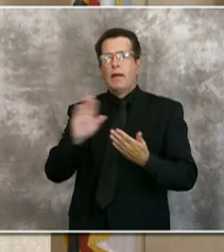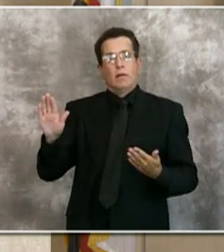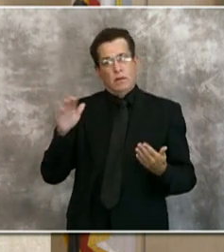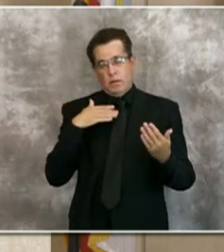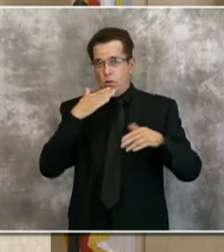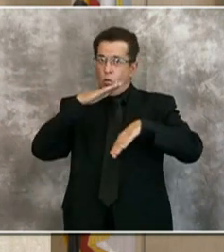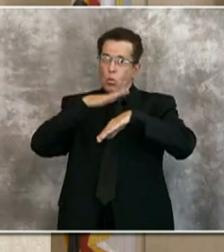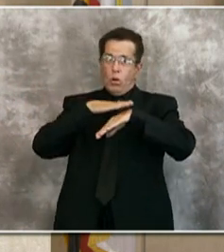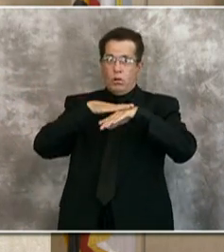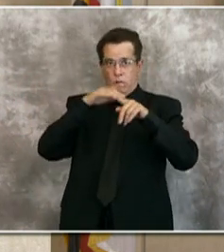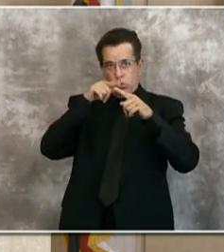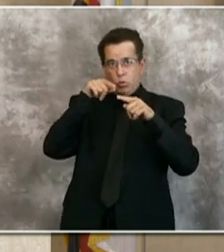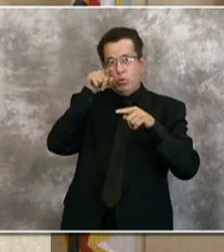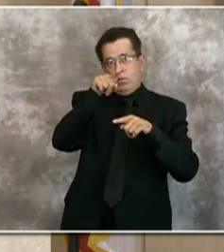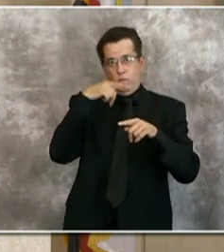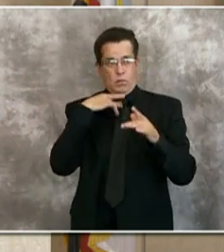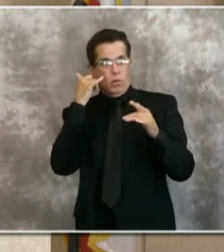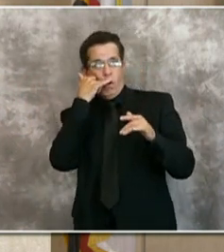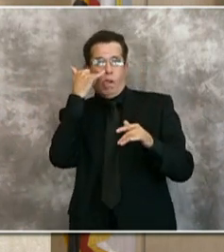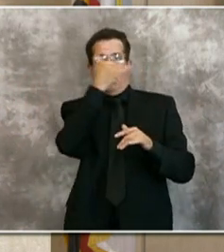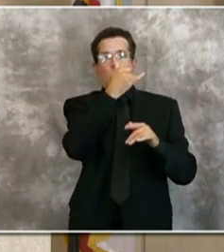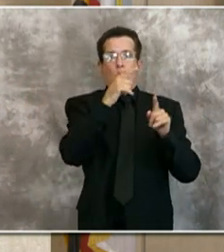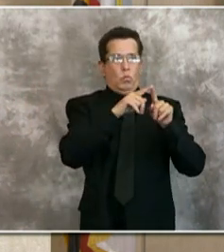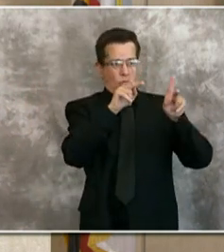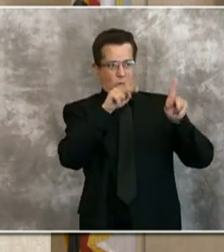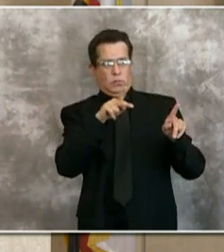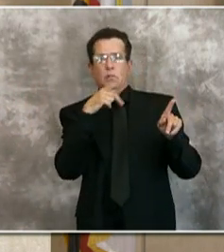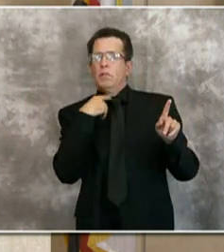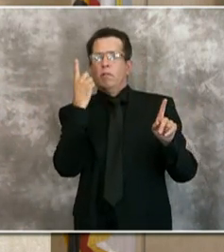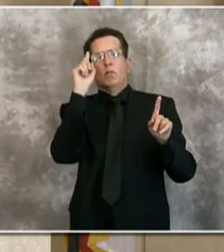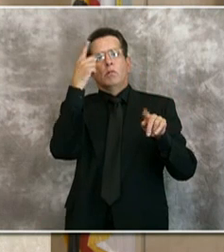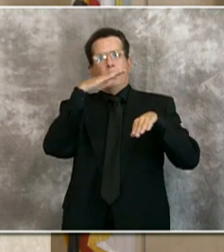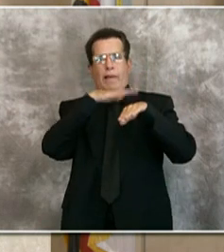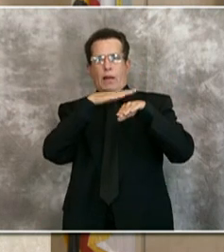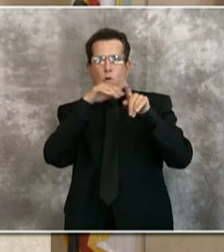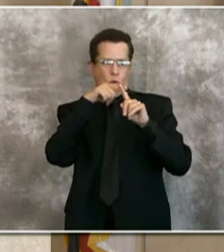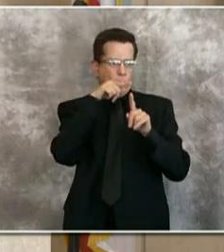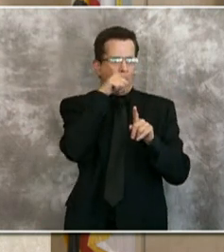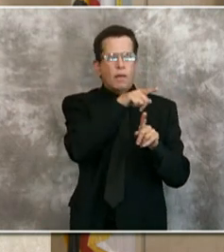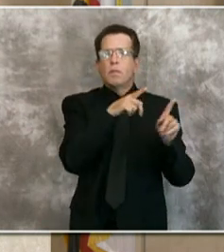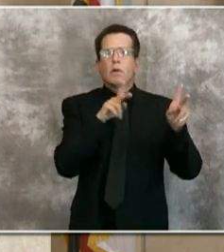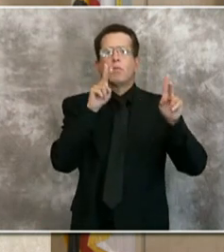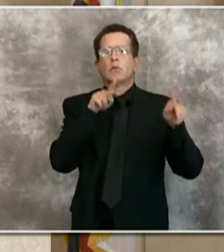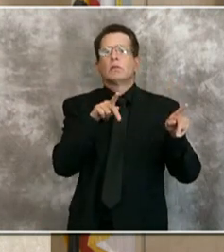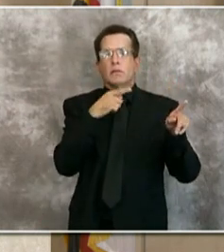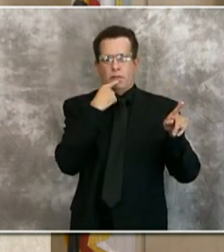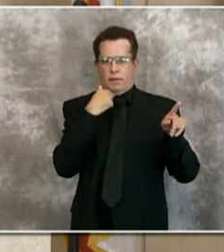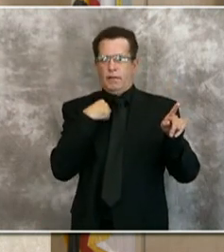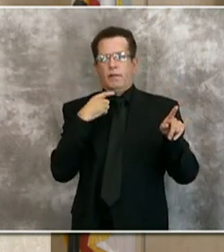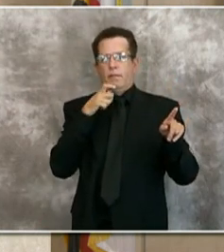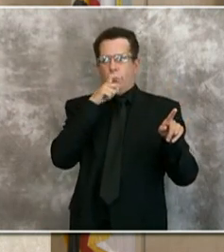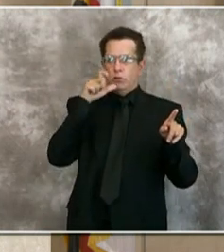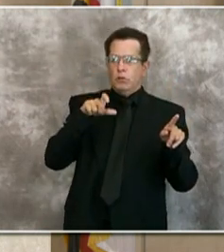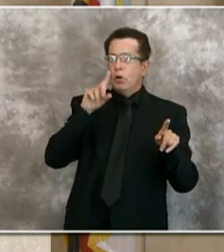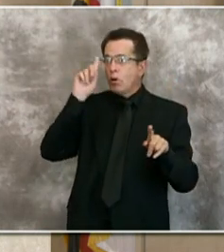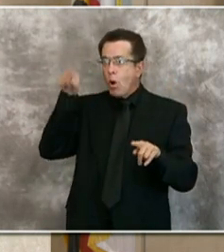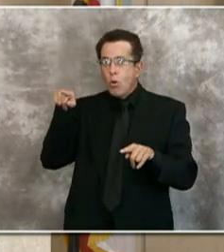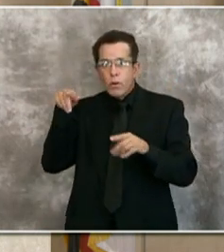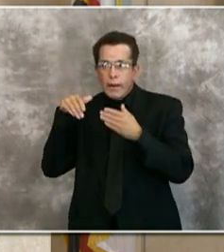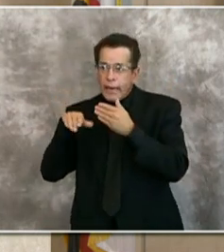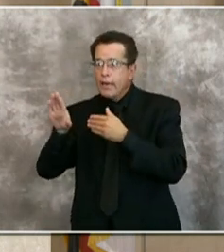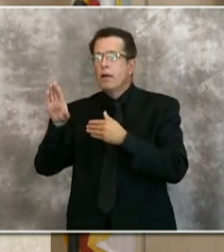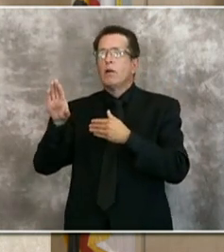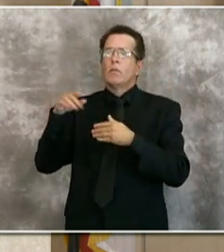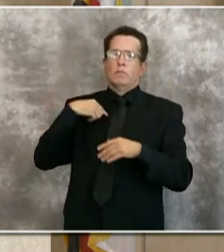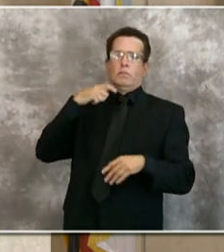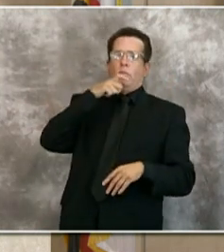and clear message we get when we do get hold of people is they say, I probably shouldn't have done X, Y, or Z, or I let my guard down,